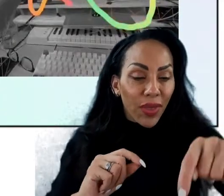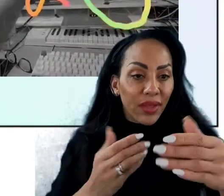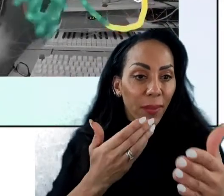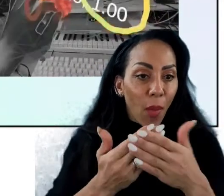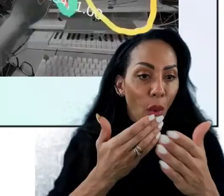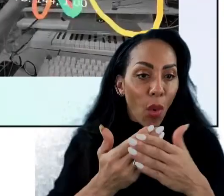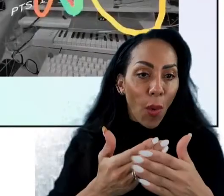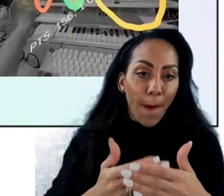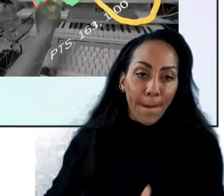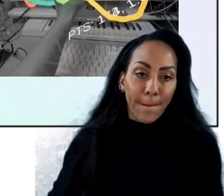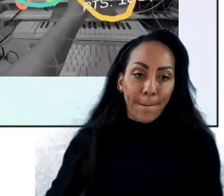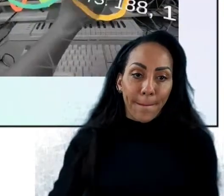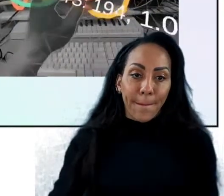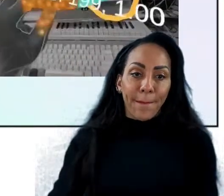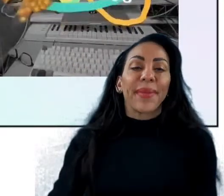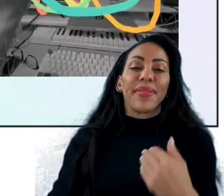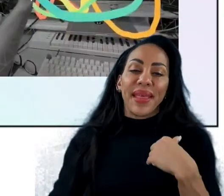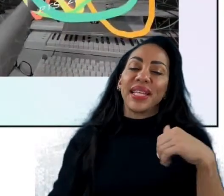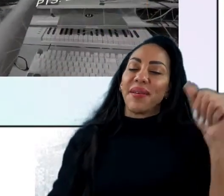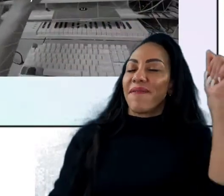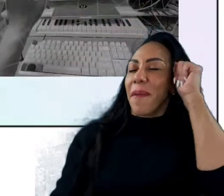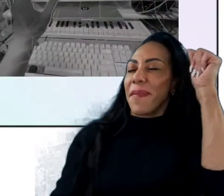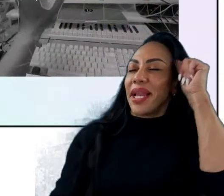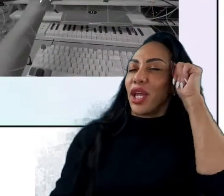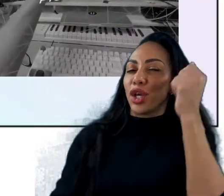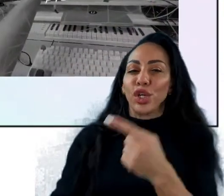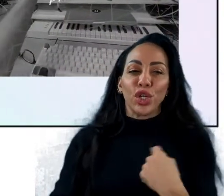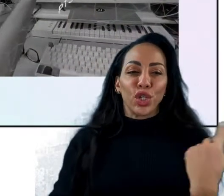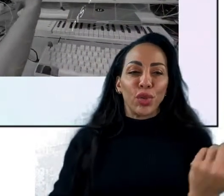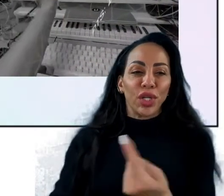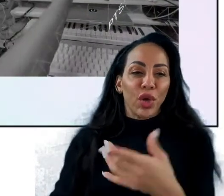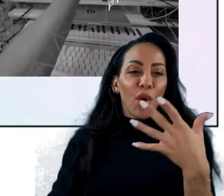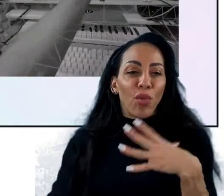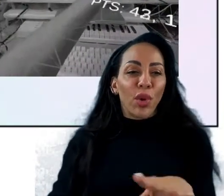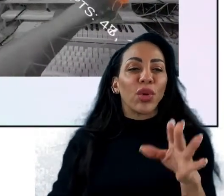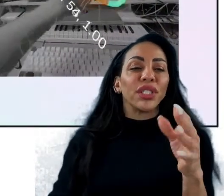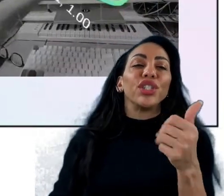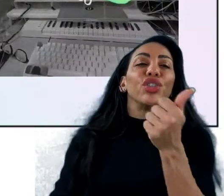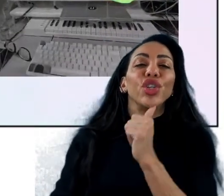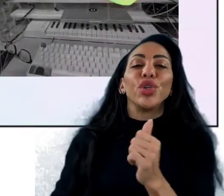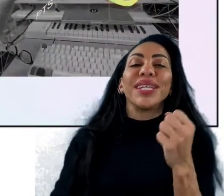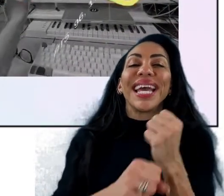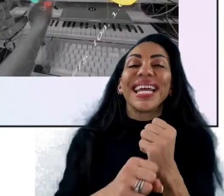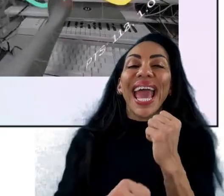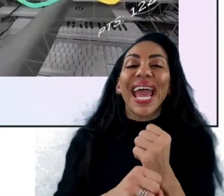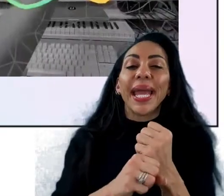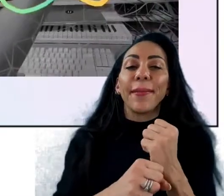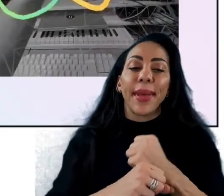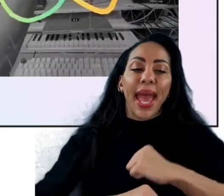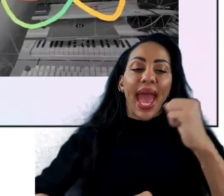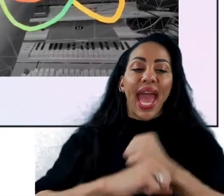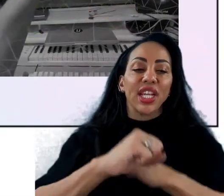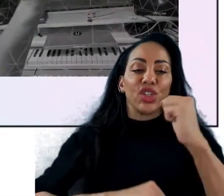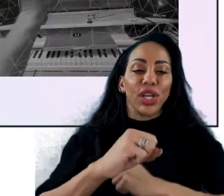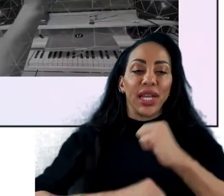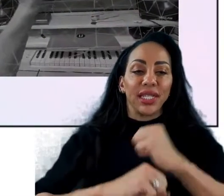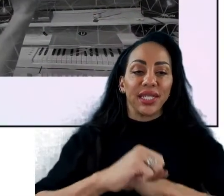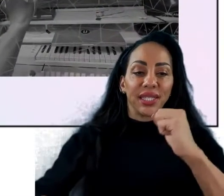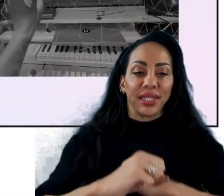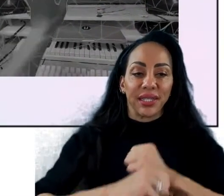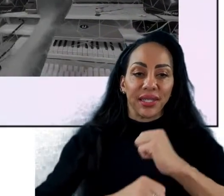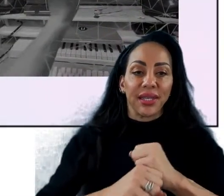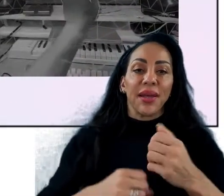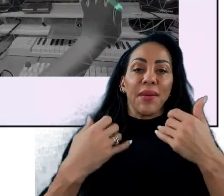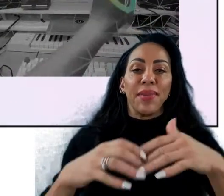Something a little bit more familiar to us. We wanted to keep working with game engines. We've both been working with the Unity